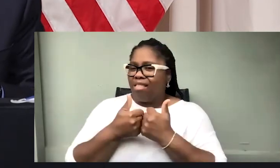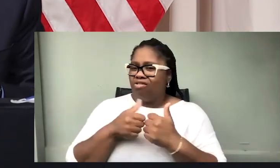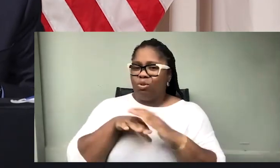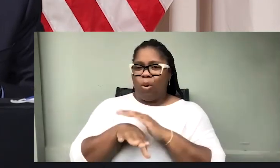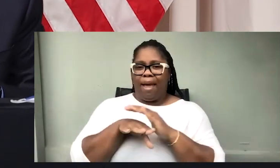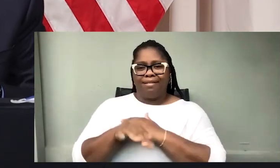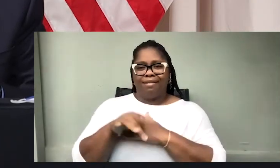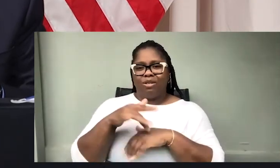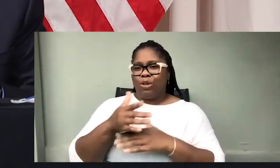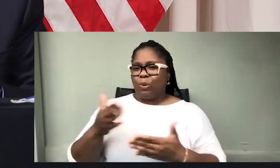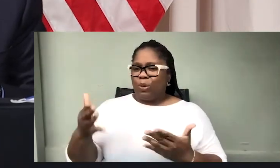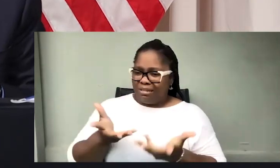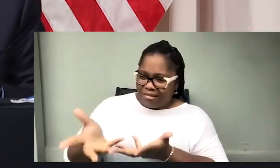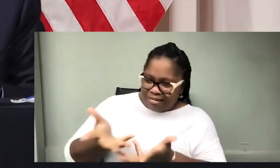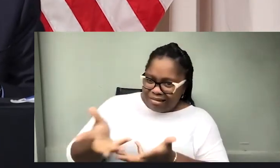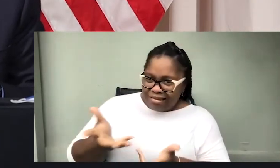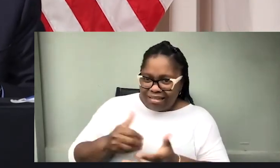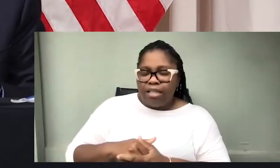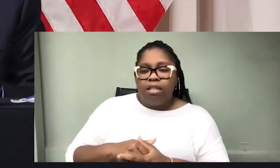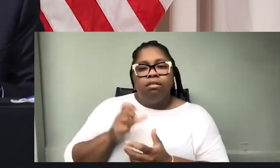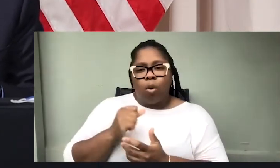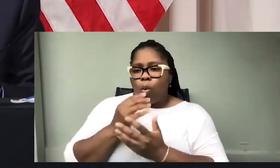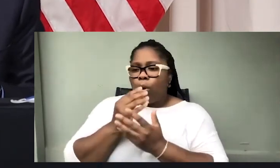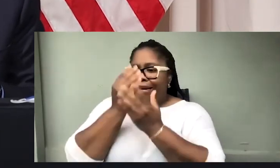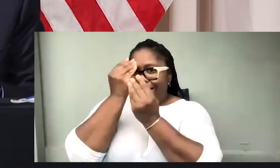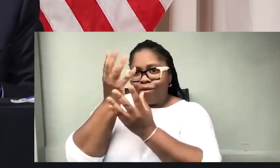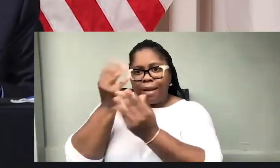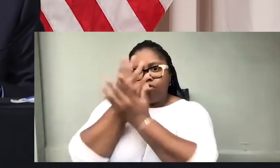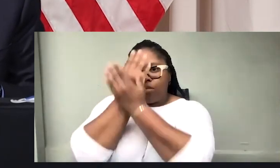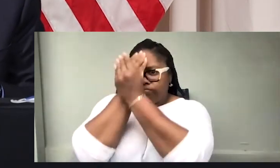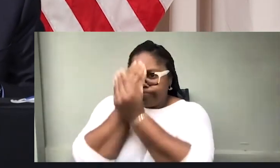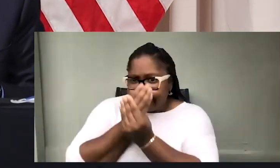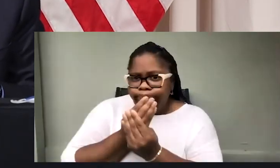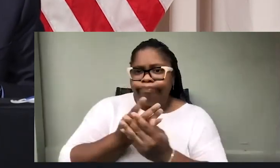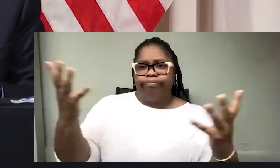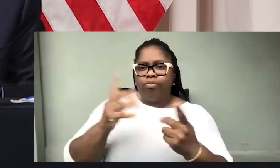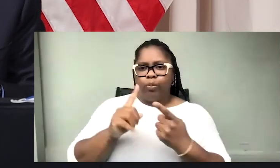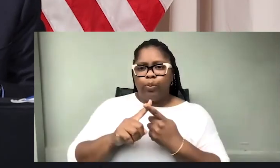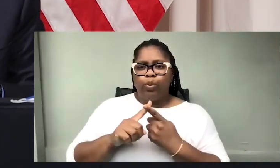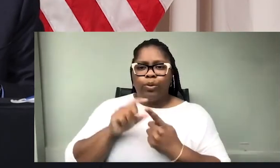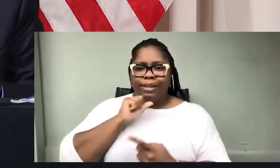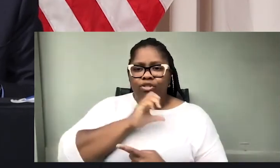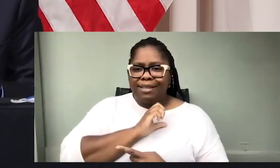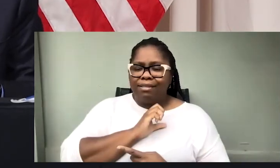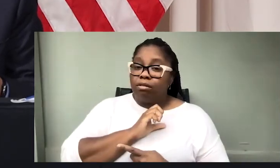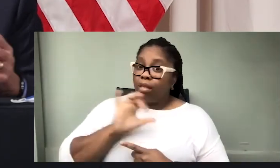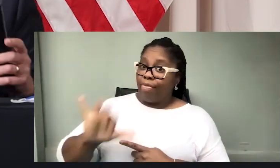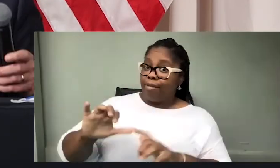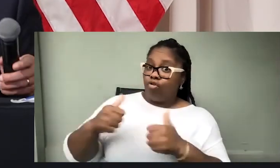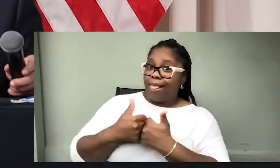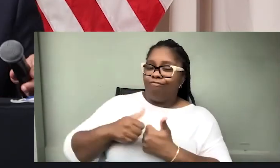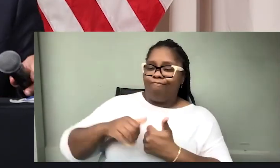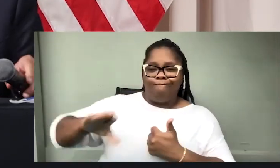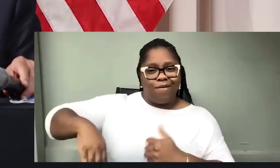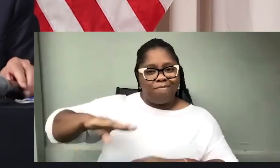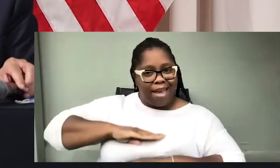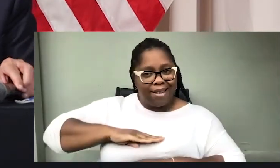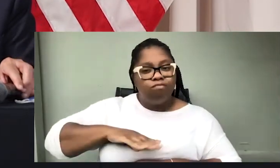so, again, promulgation of information to seniors is another challenge that we haven't quite met but need to meet.